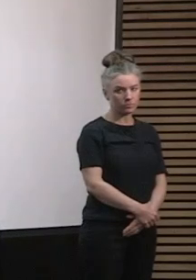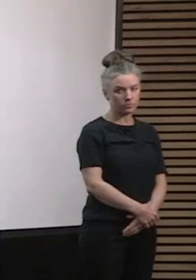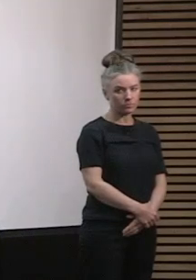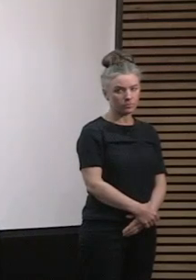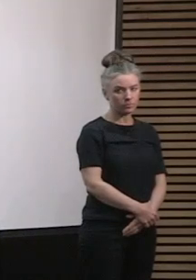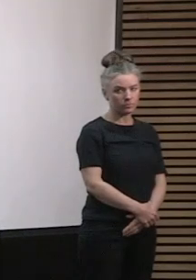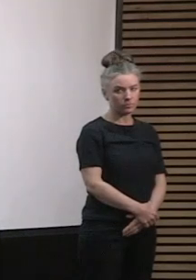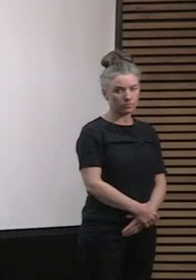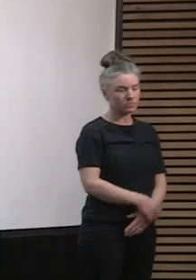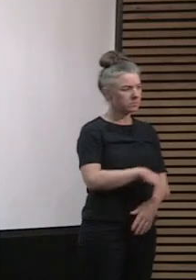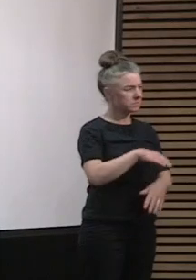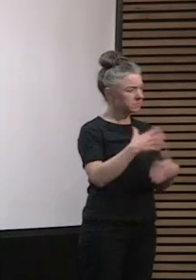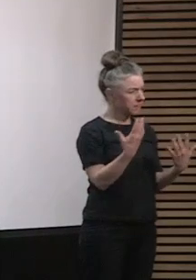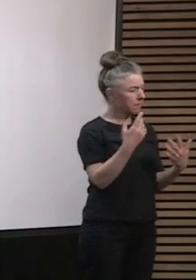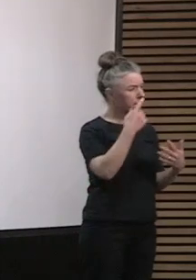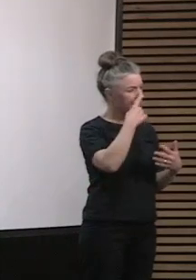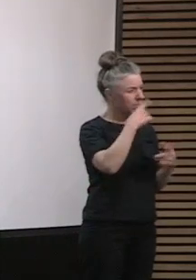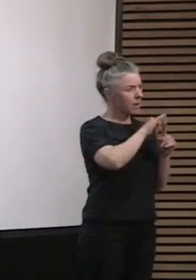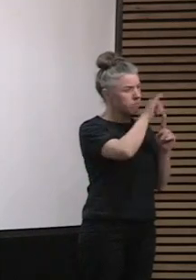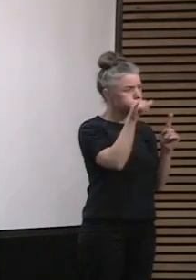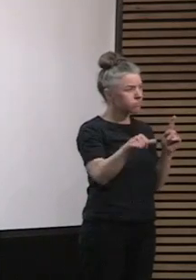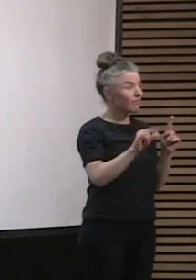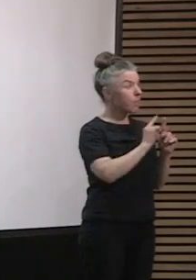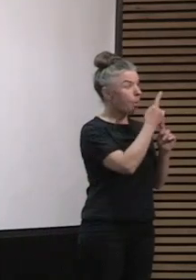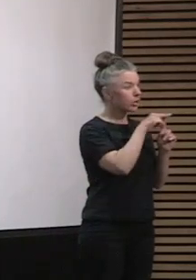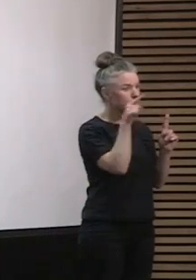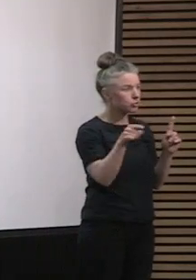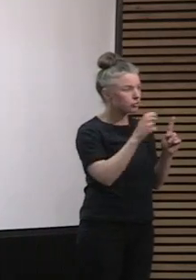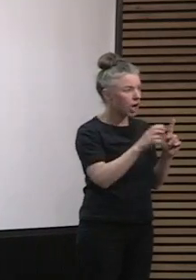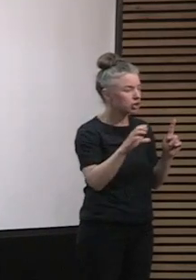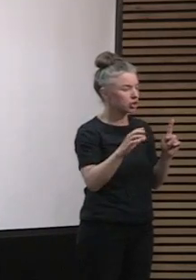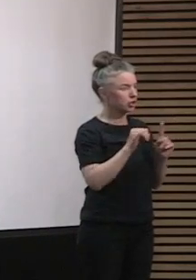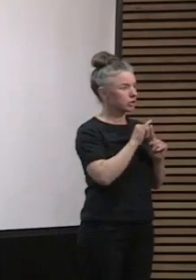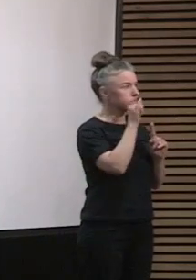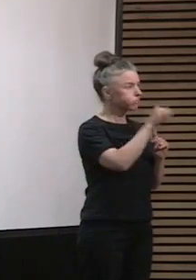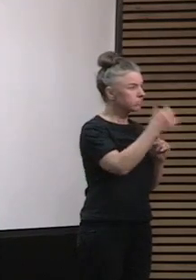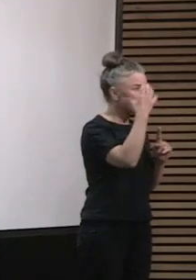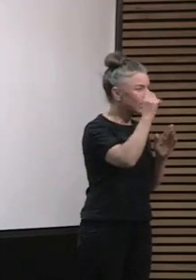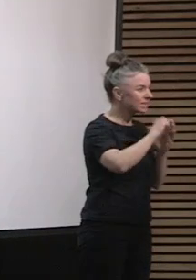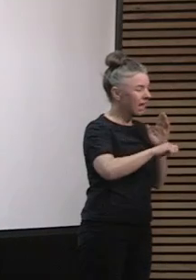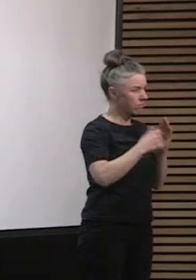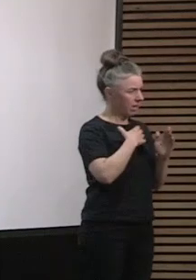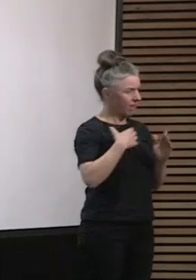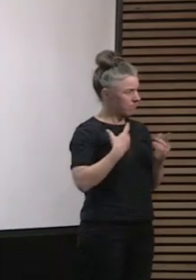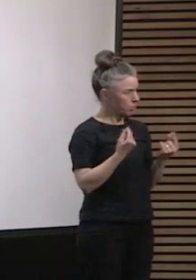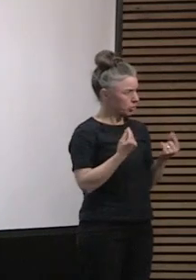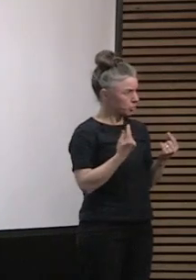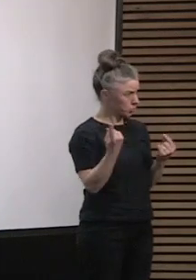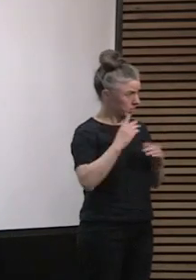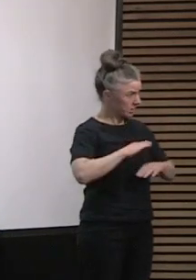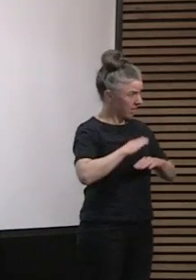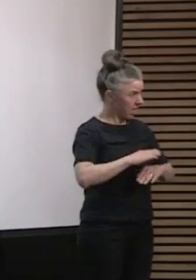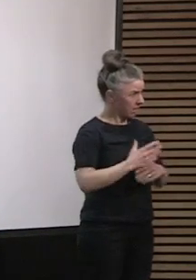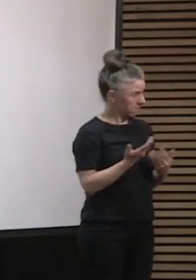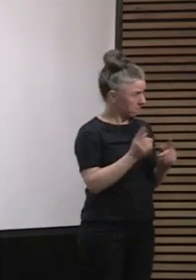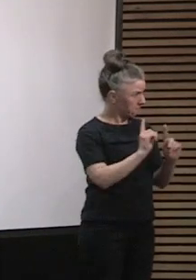not insignificant amounts of people flying into places like Christchurch and Queenstown. Might use the government sort of intervene and One